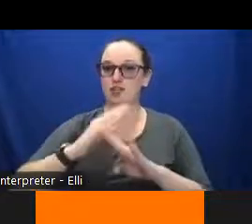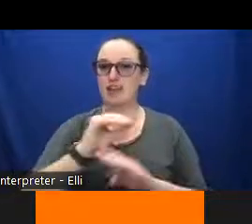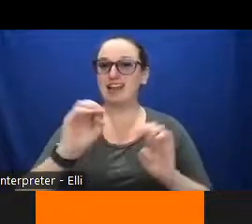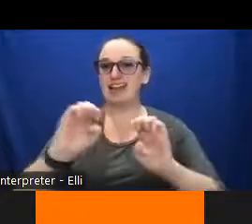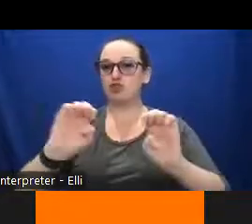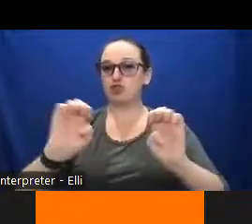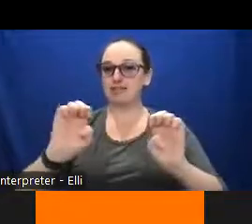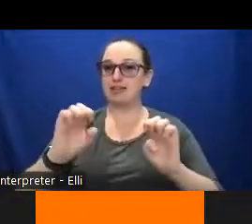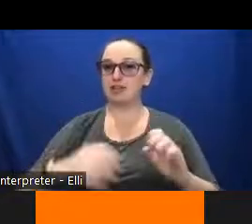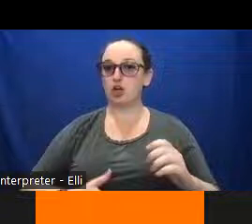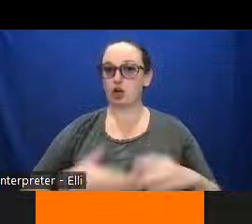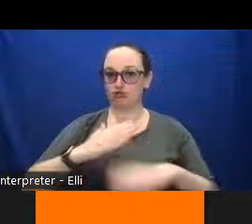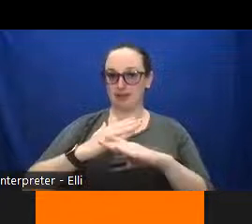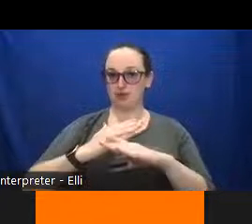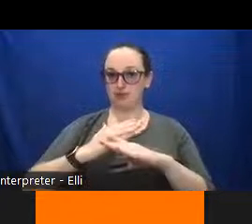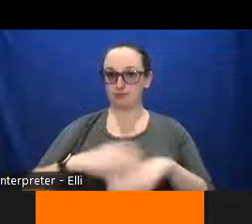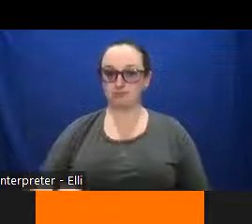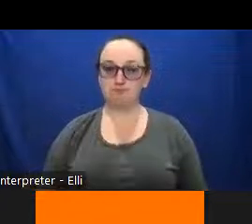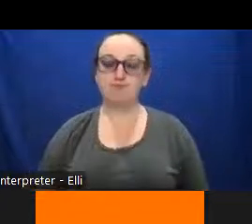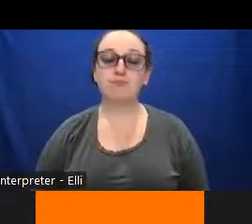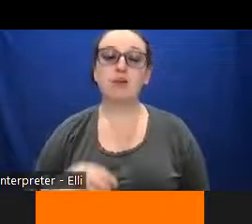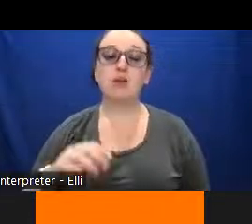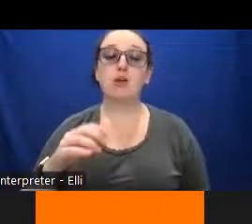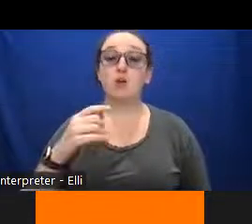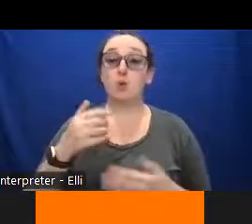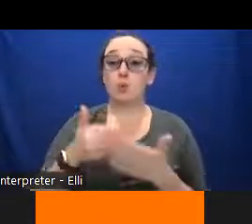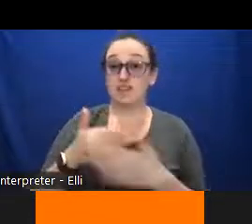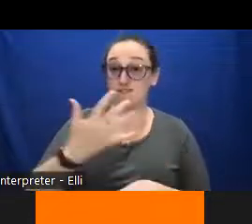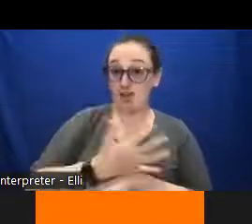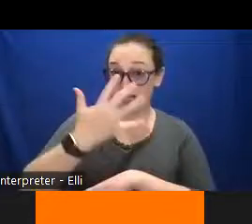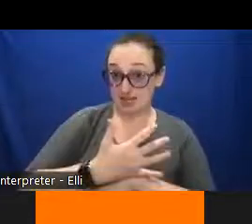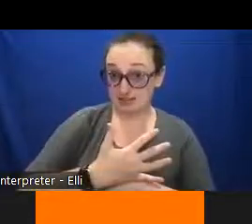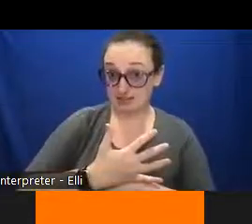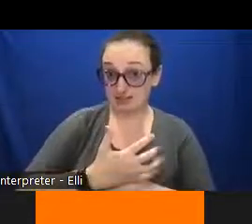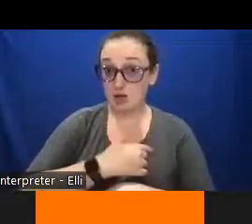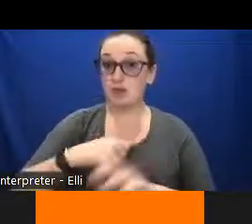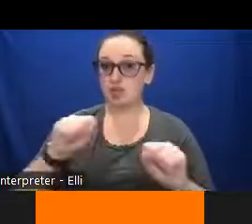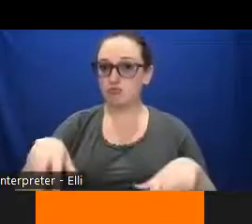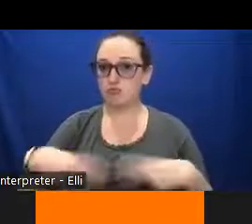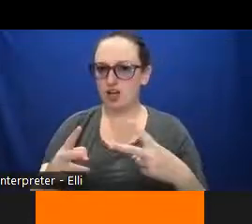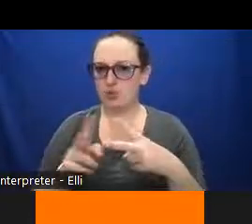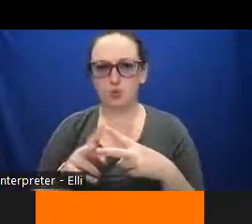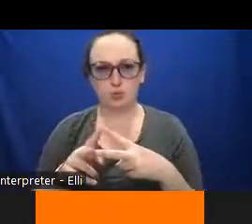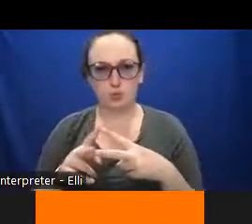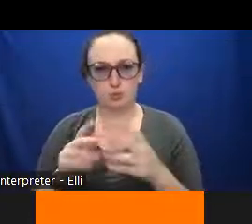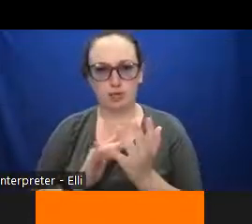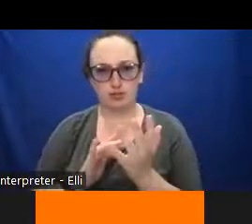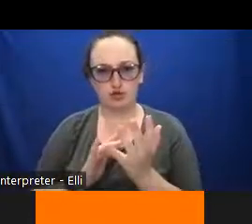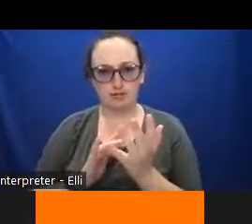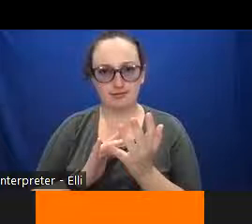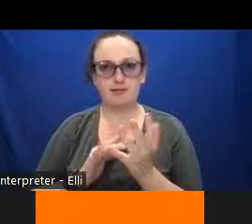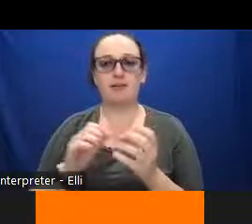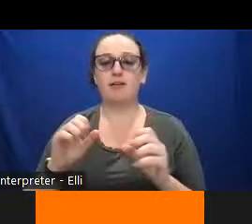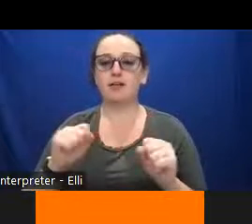5 days of a sexual assault, we can provide 2 different types of medications that